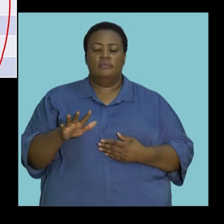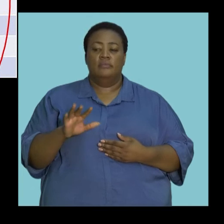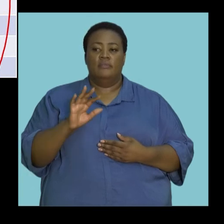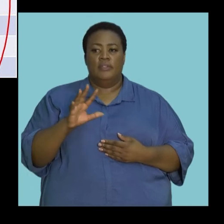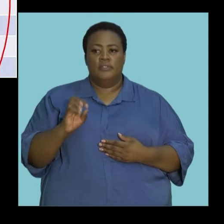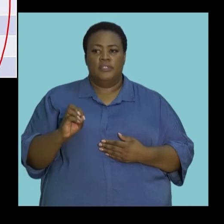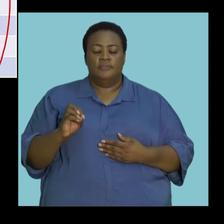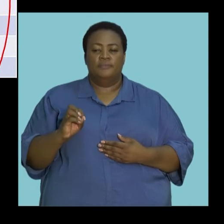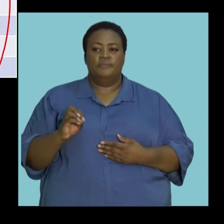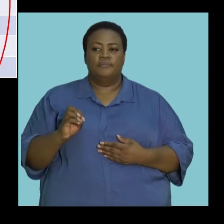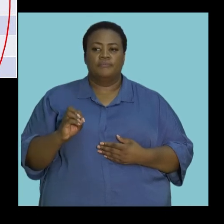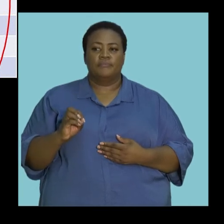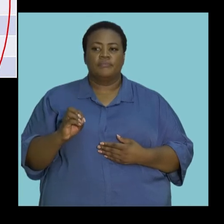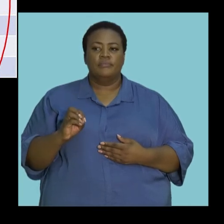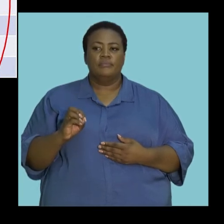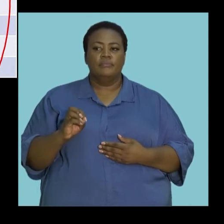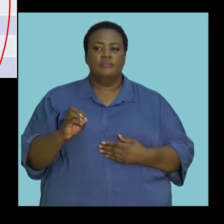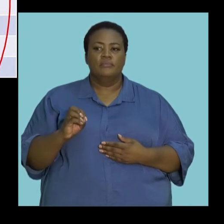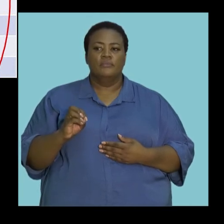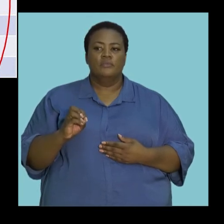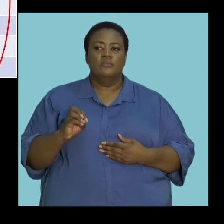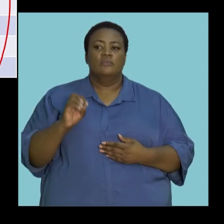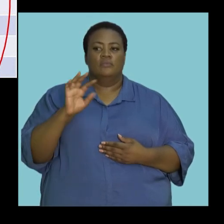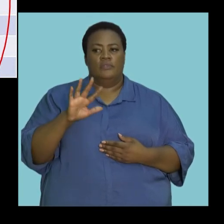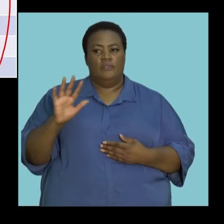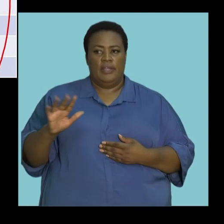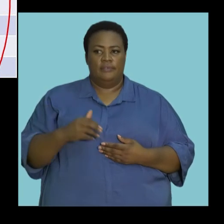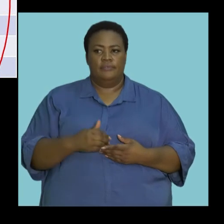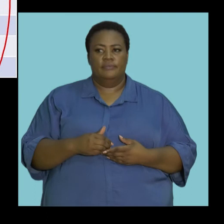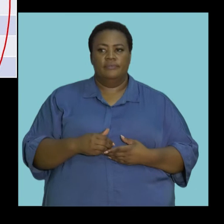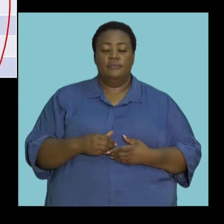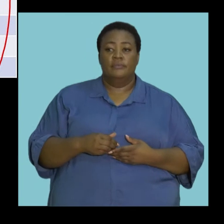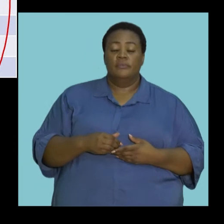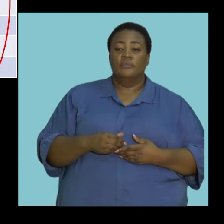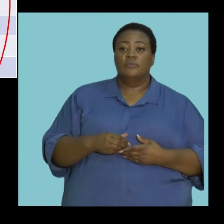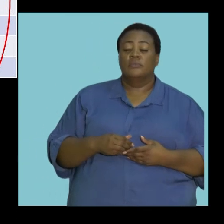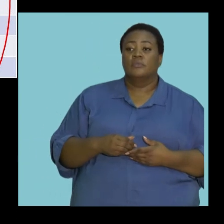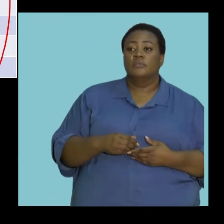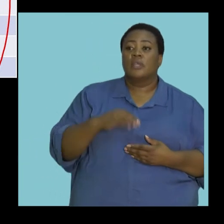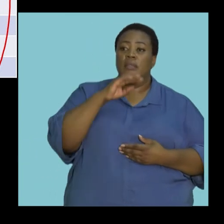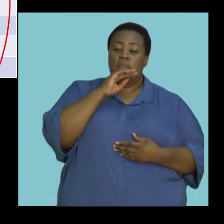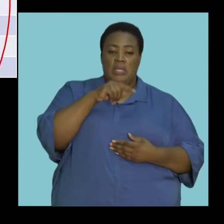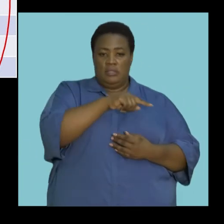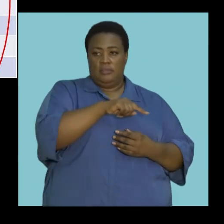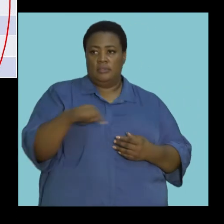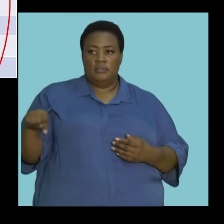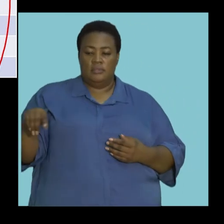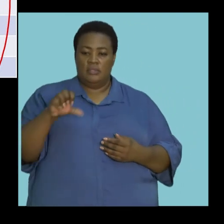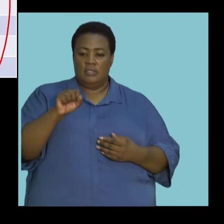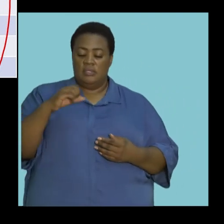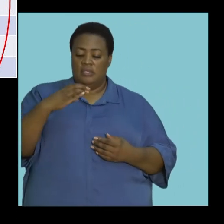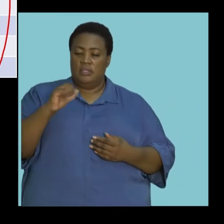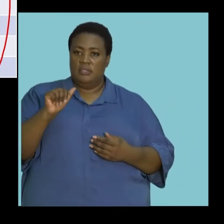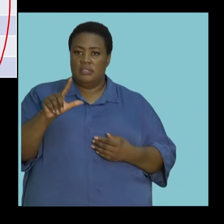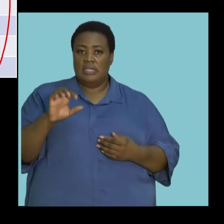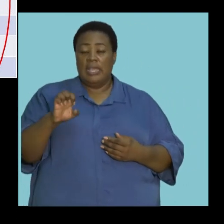45, 50, and 55. So that gives us our scale.